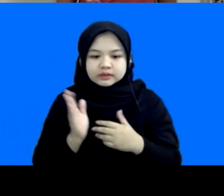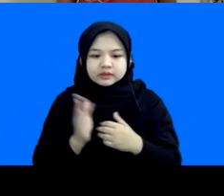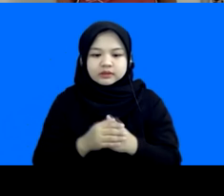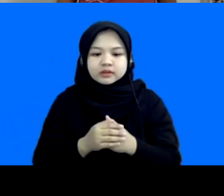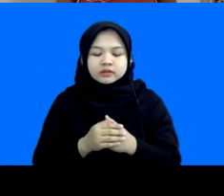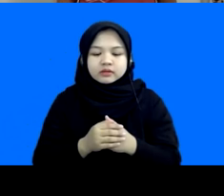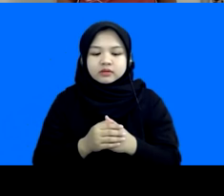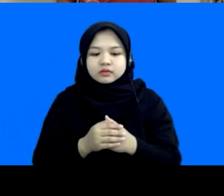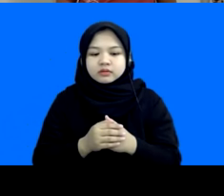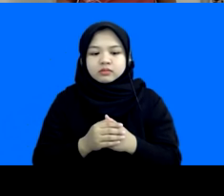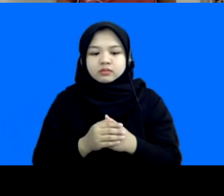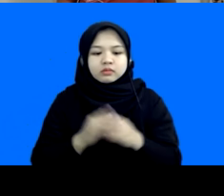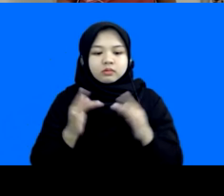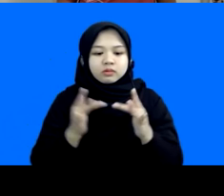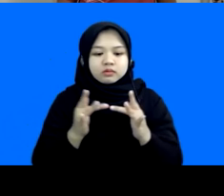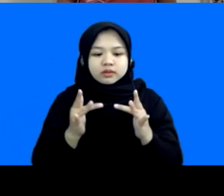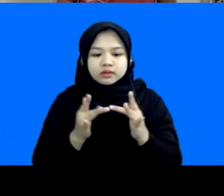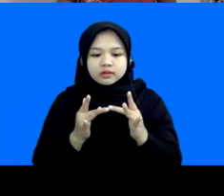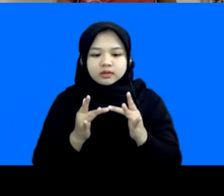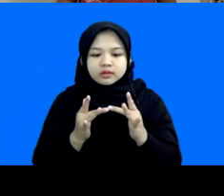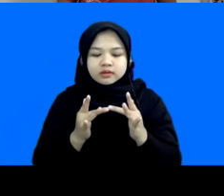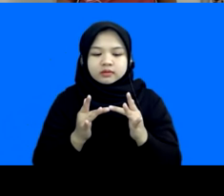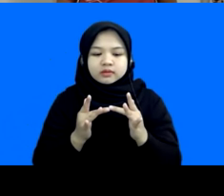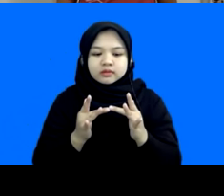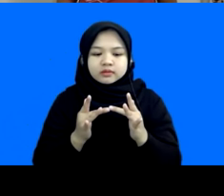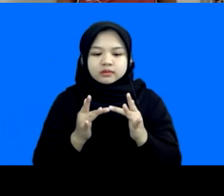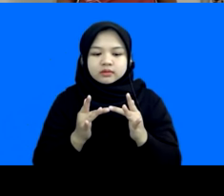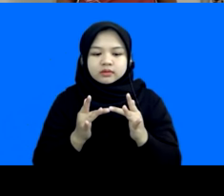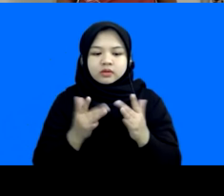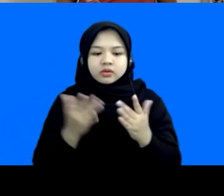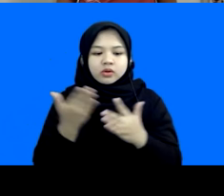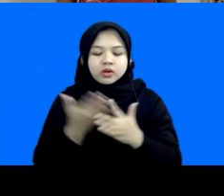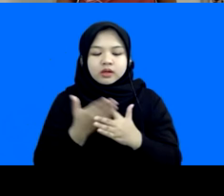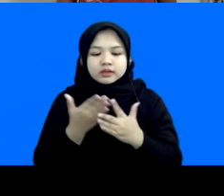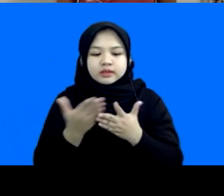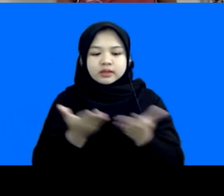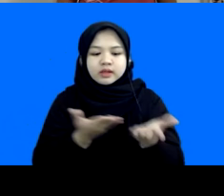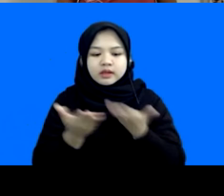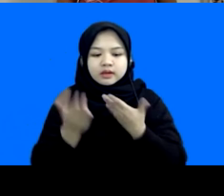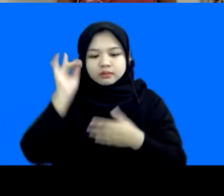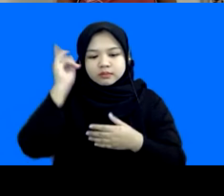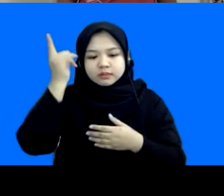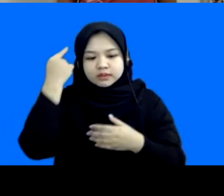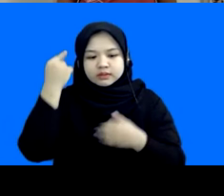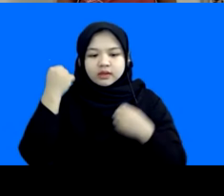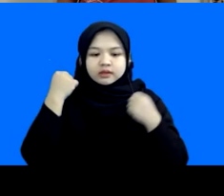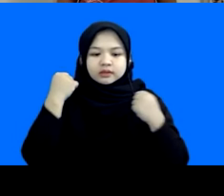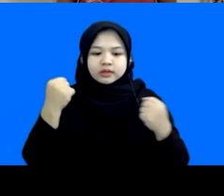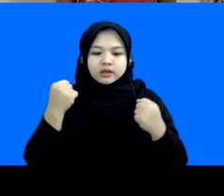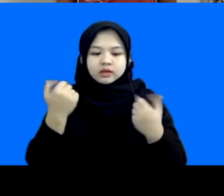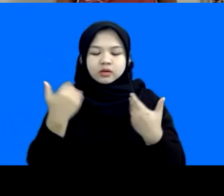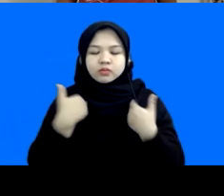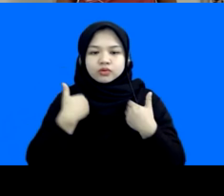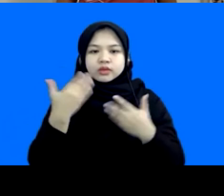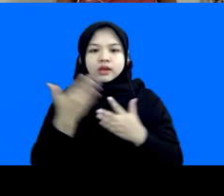work, government services. And for society, having these access enables us to grow as a